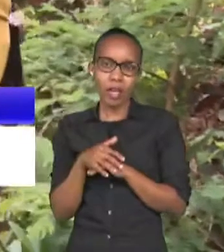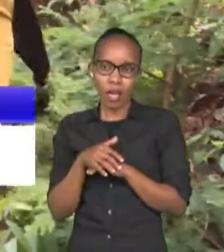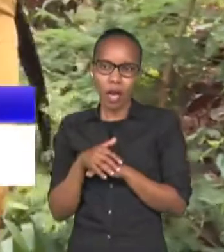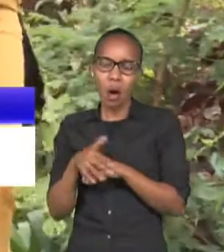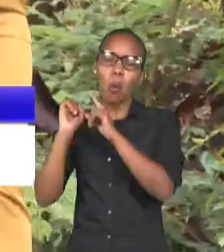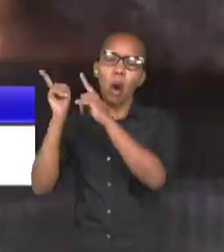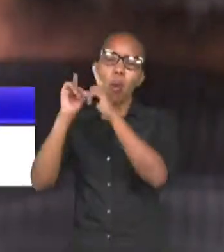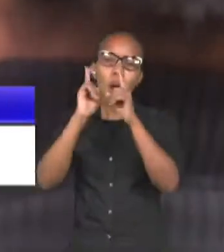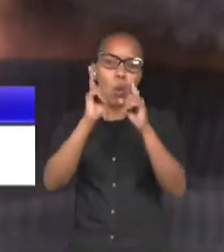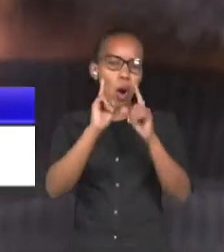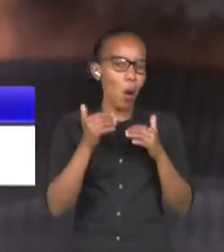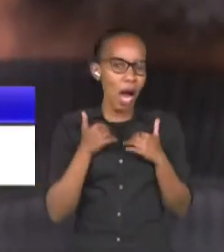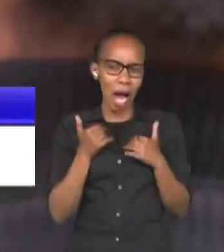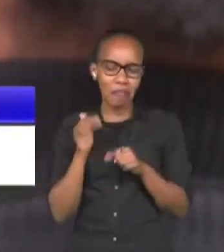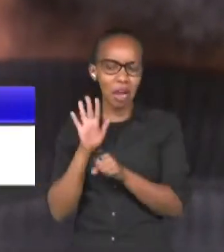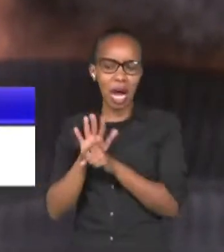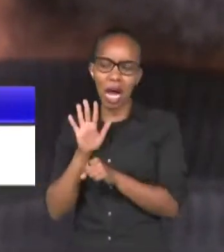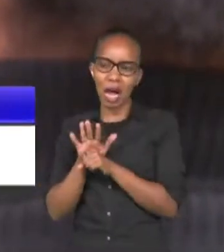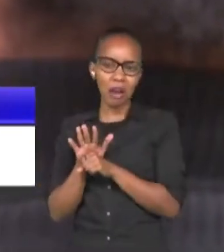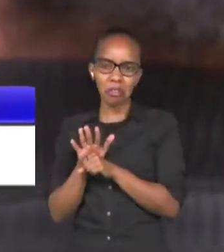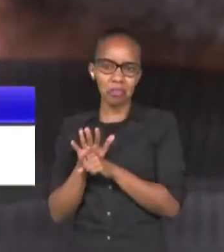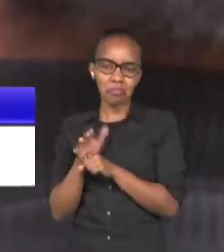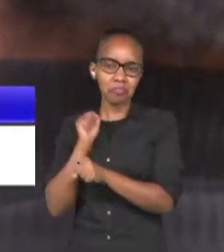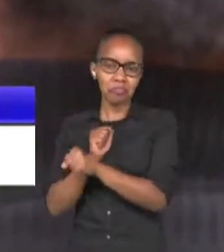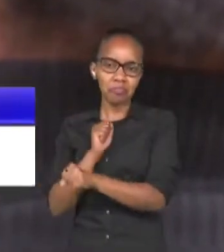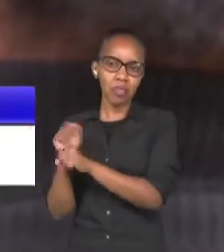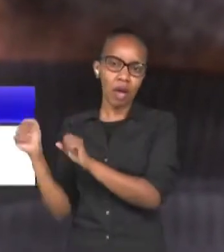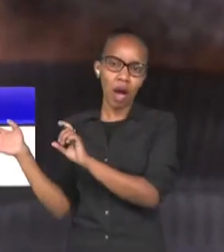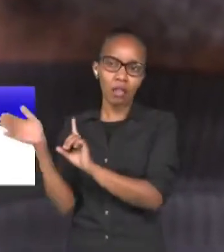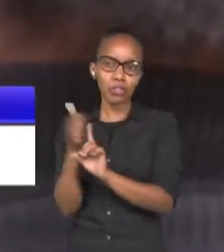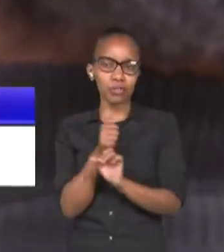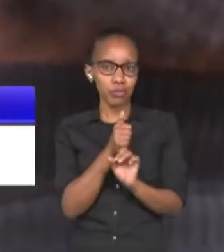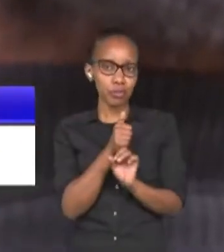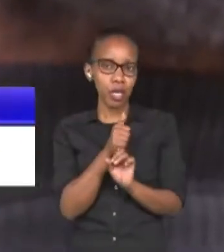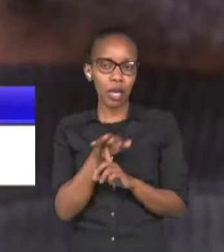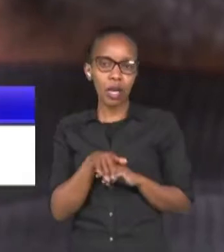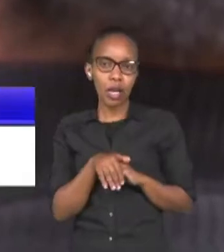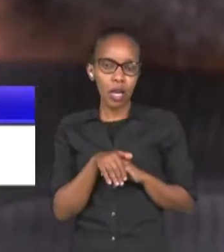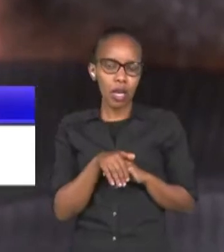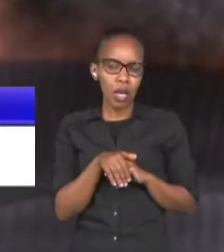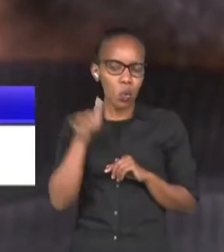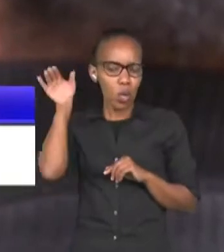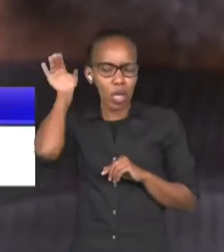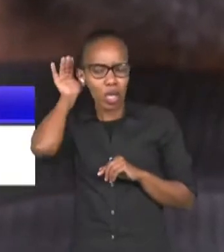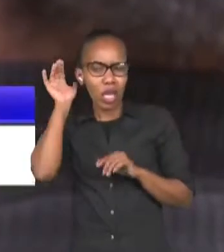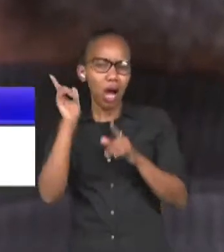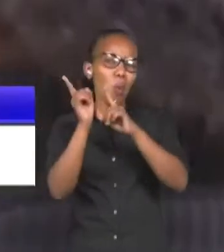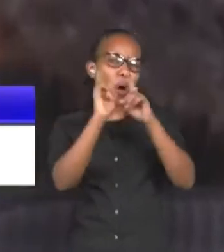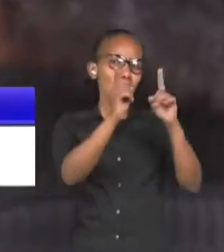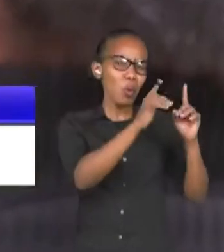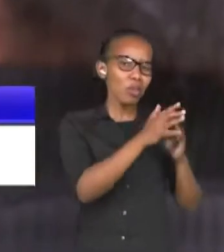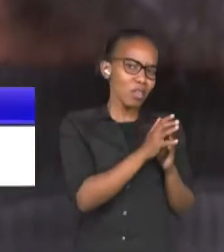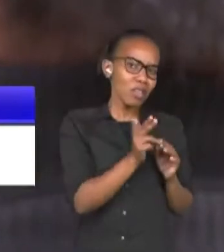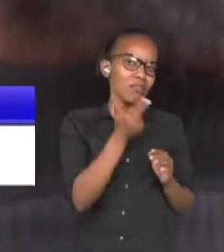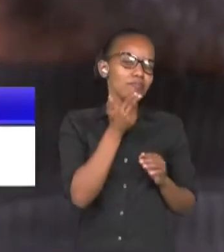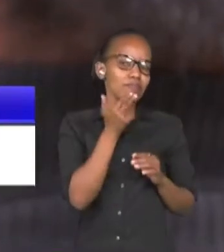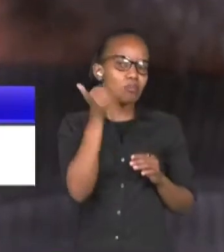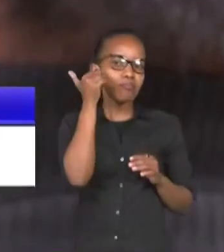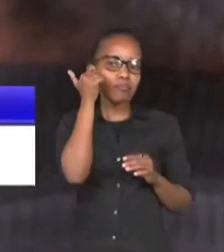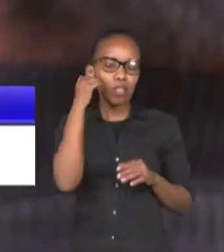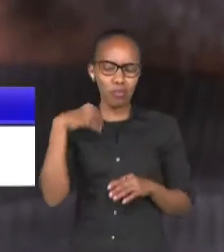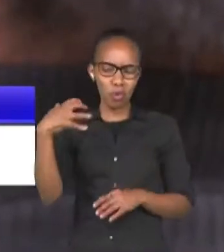his quest. These fake stories are like the myths that we hear outside there, that diabetes belongs to the rich. Diabetes